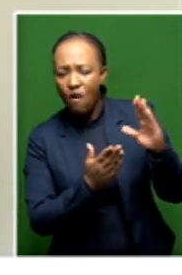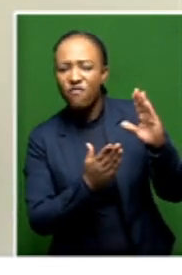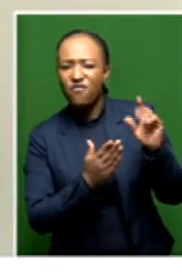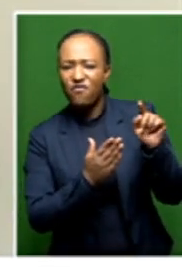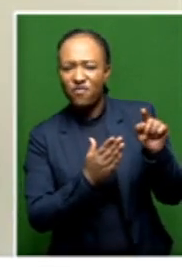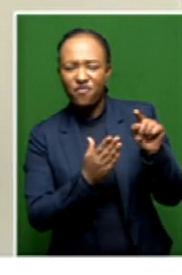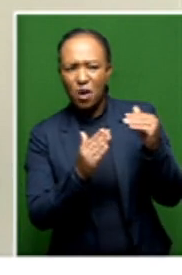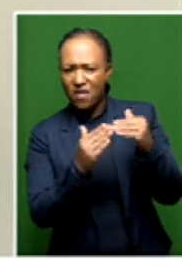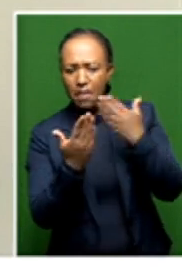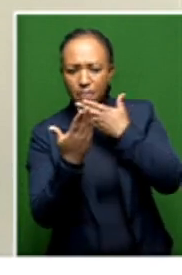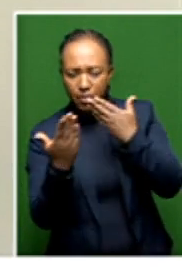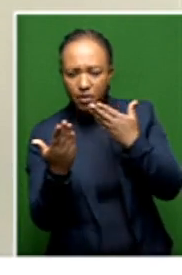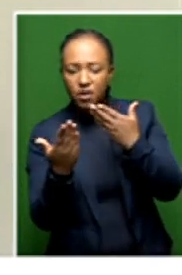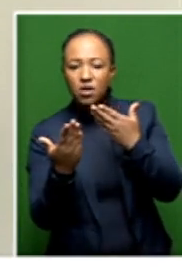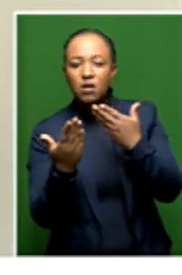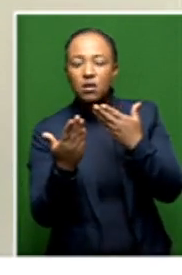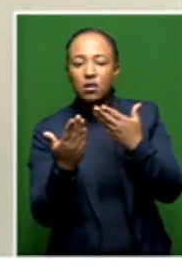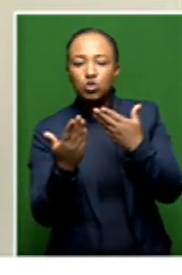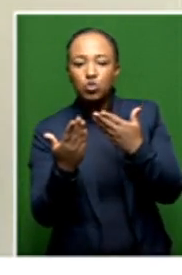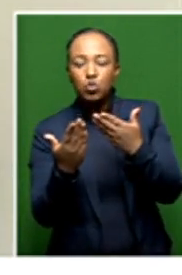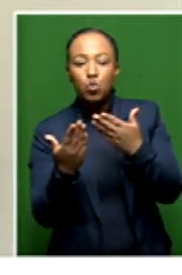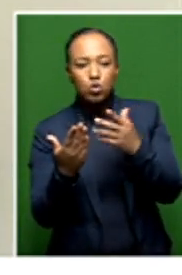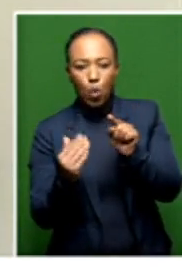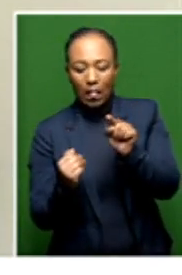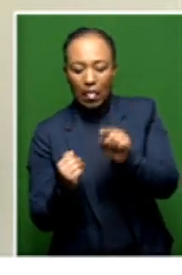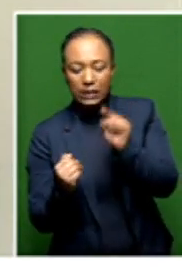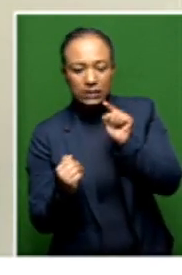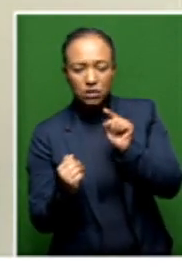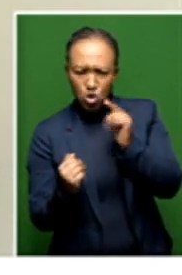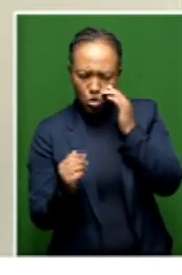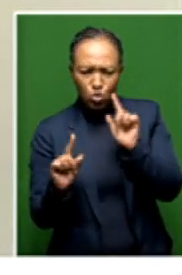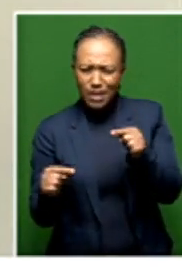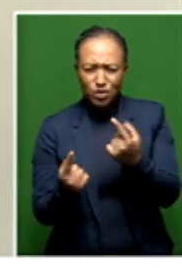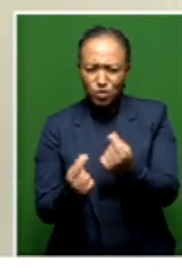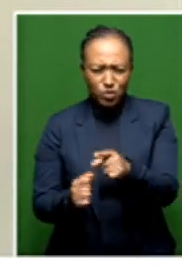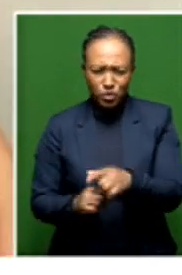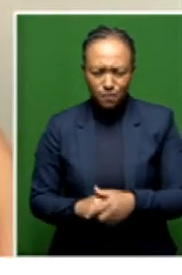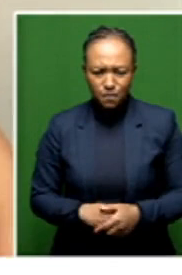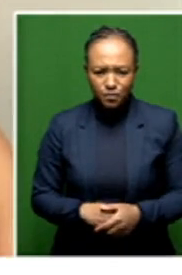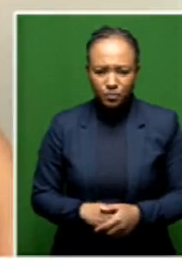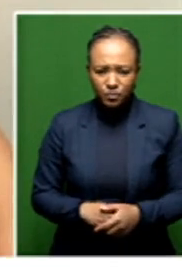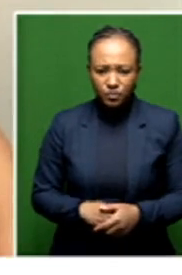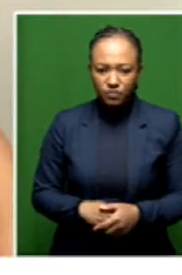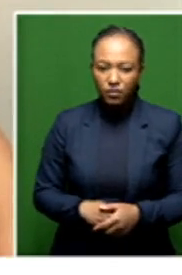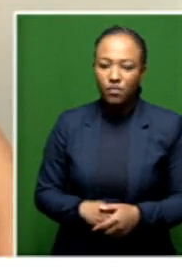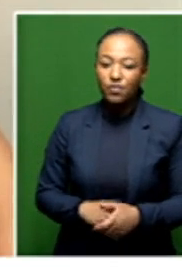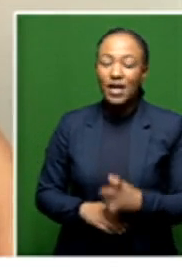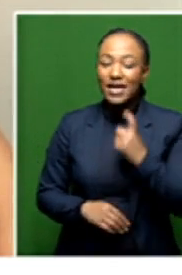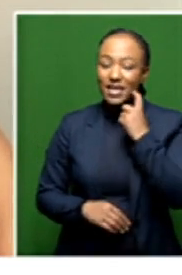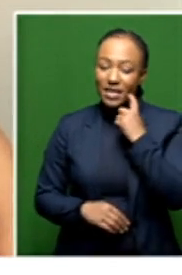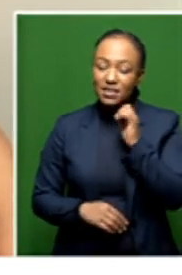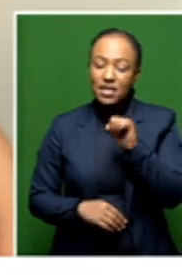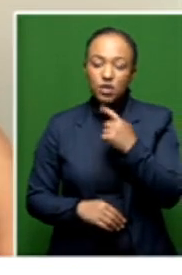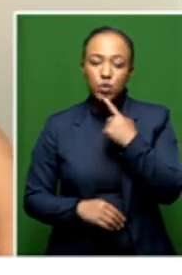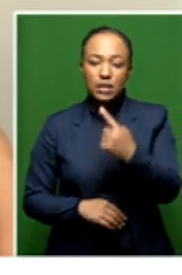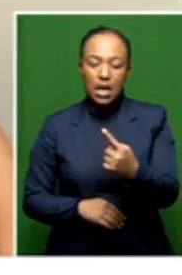justice by pushing the enter button when you know that you shouldn't be doing that. Well, easy to call on this when things